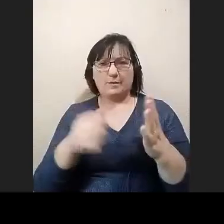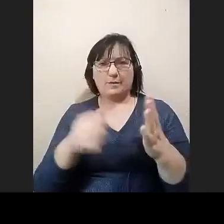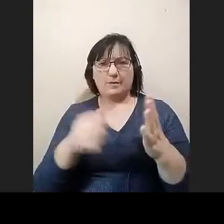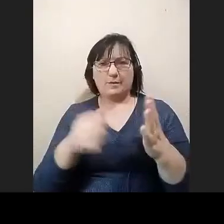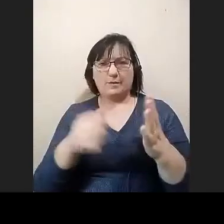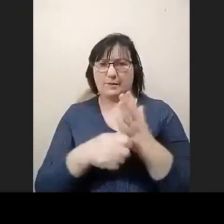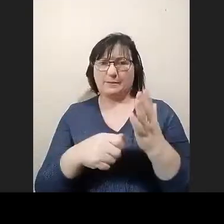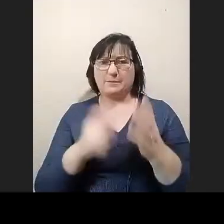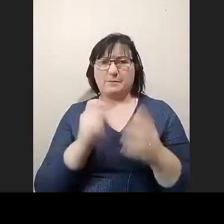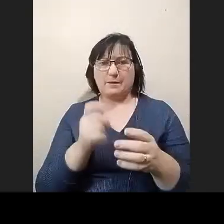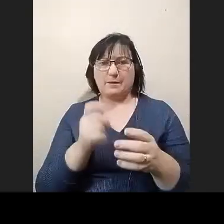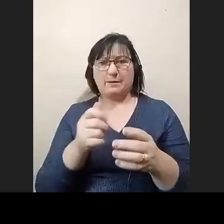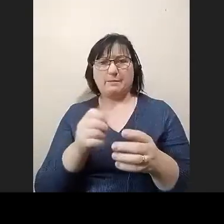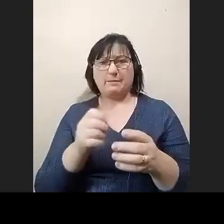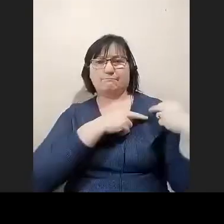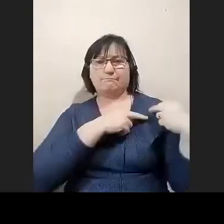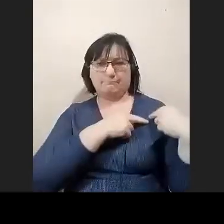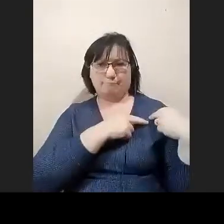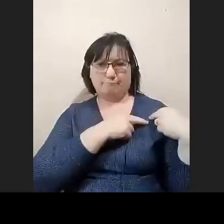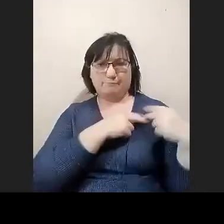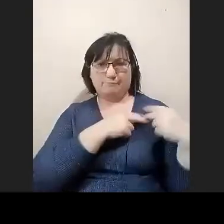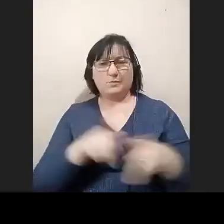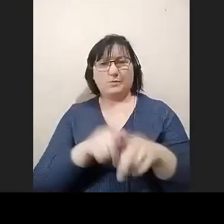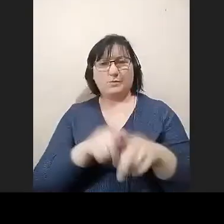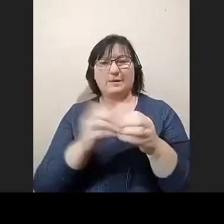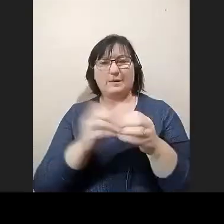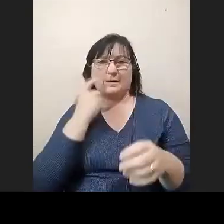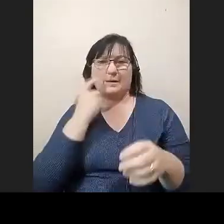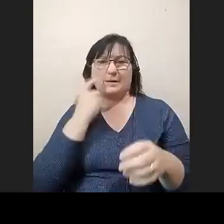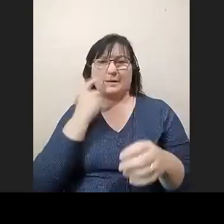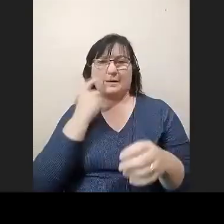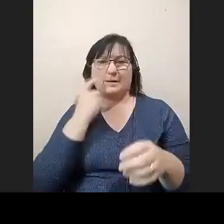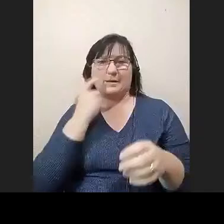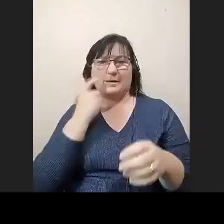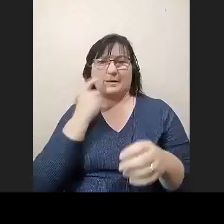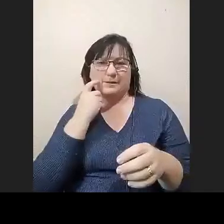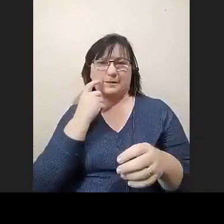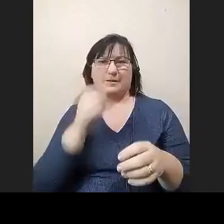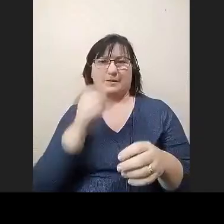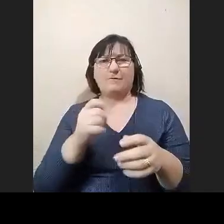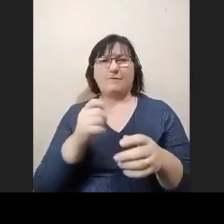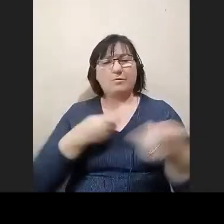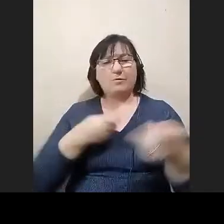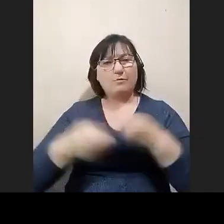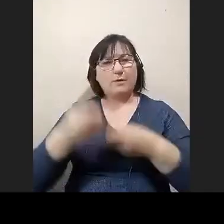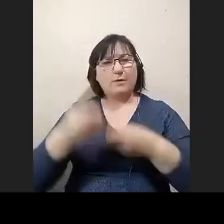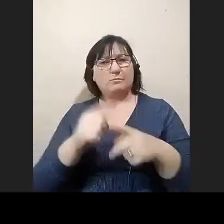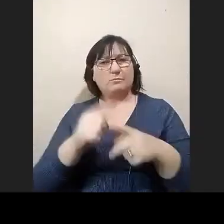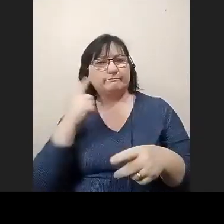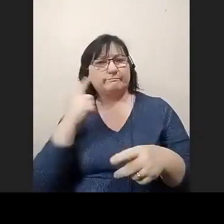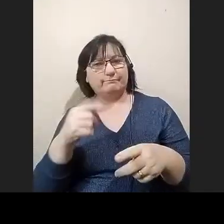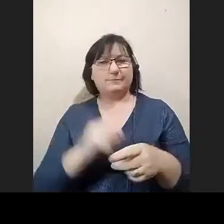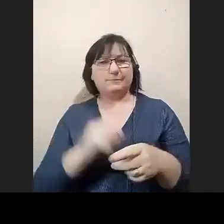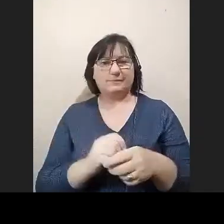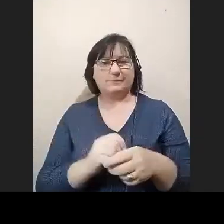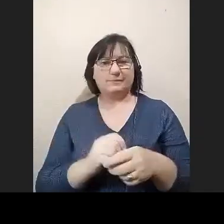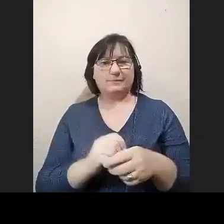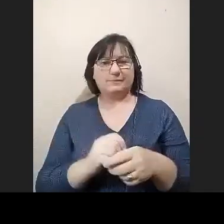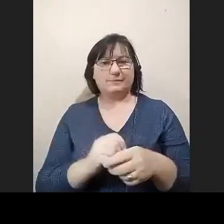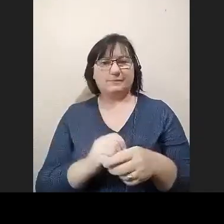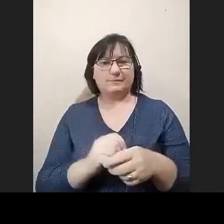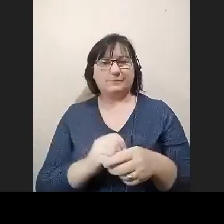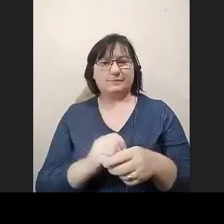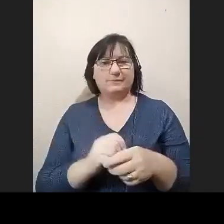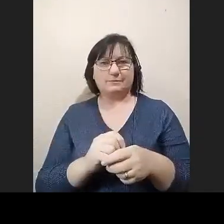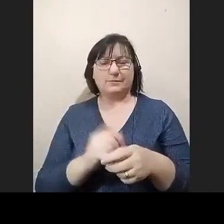it easy for taxpayers and traders to comply with their obligations, to detect taxpayers and